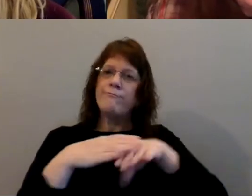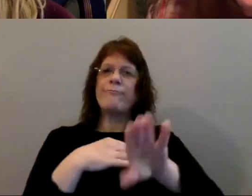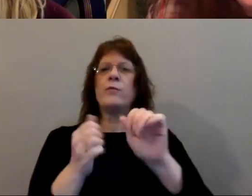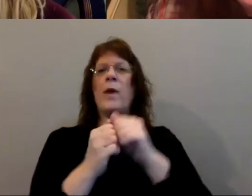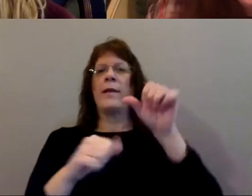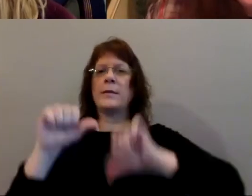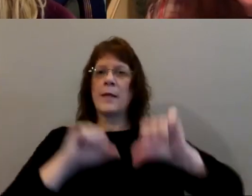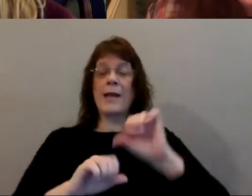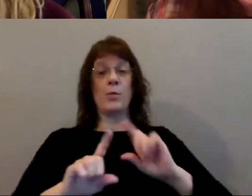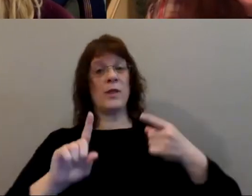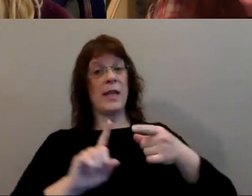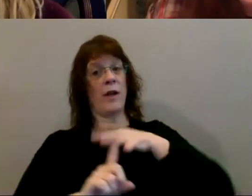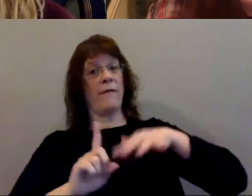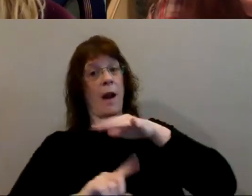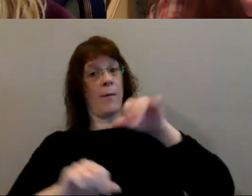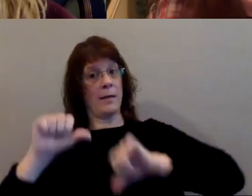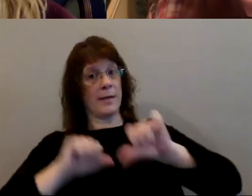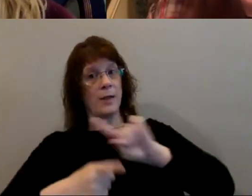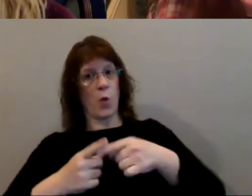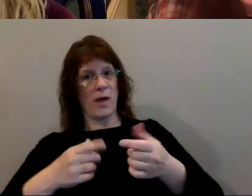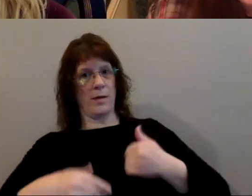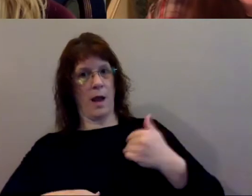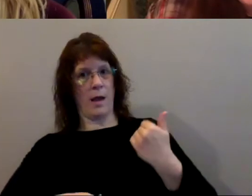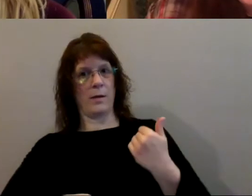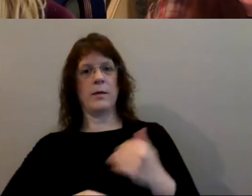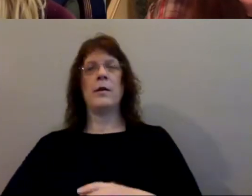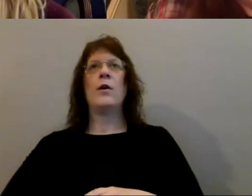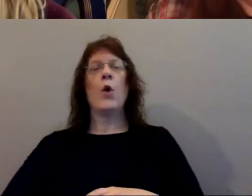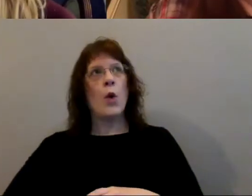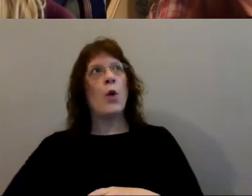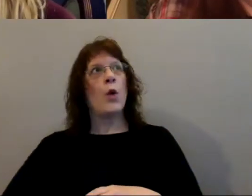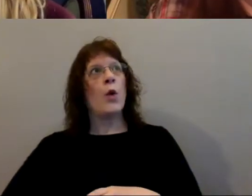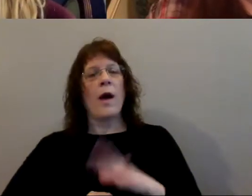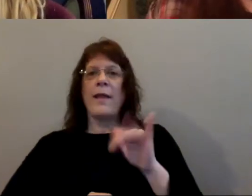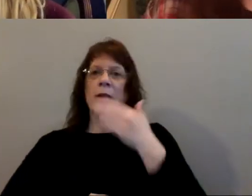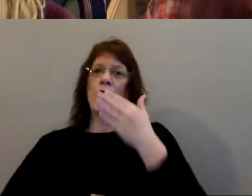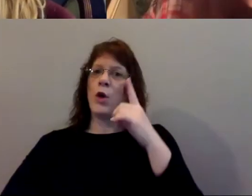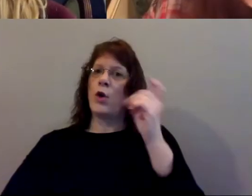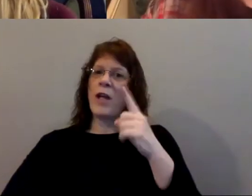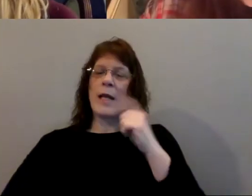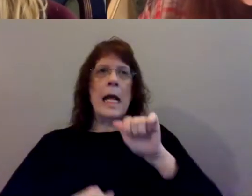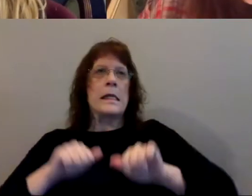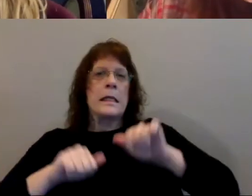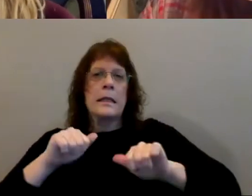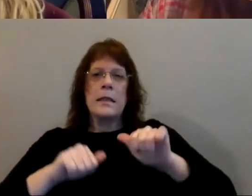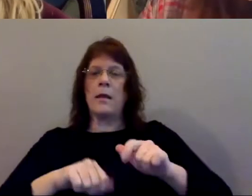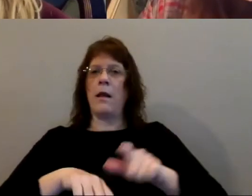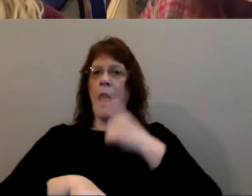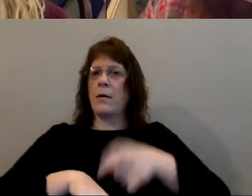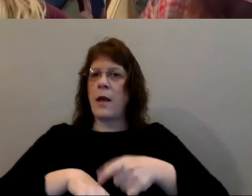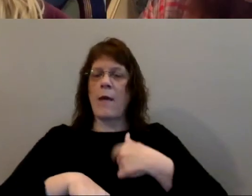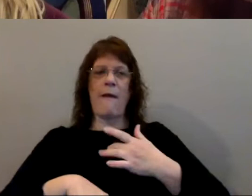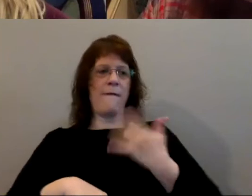young? That's a good question. I waffled for a really long time. I always felt like I wanted to